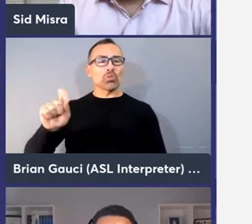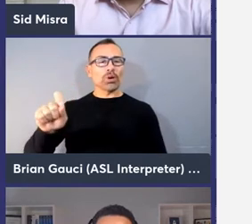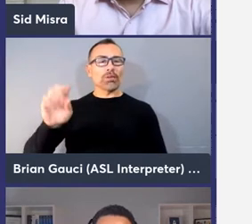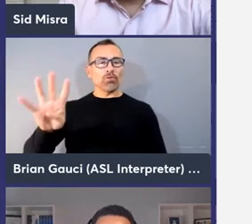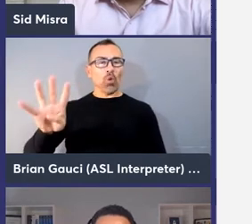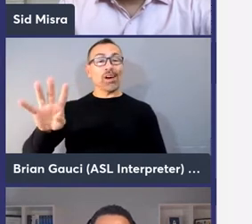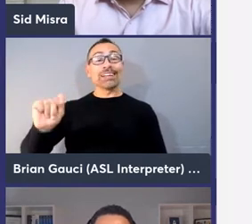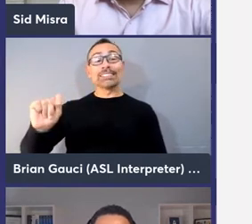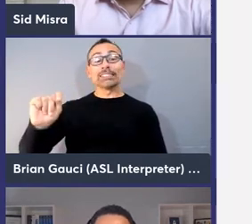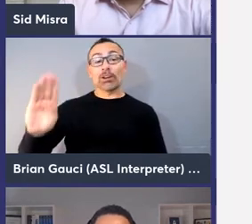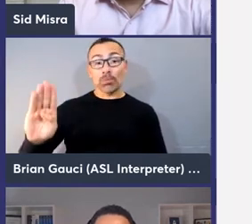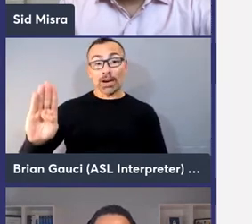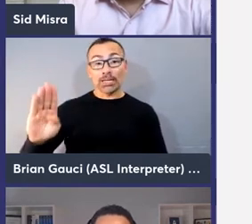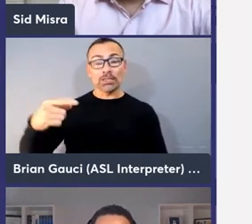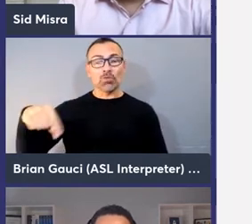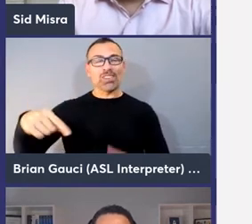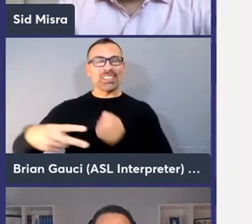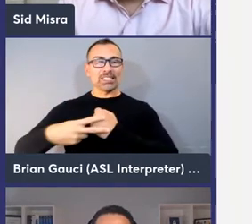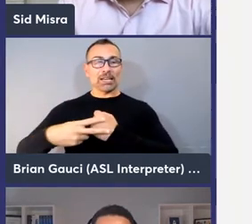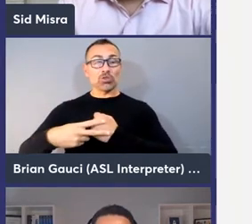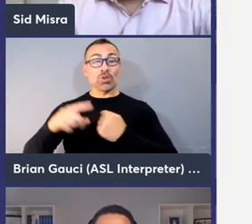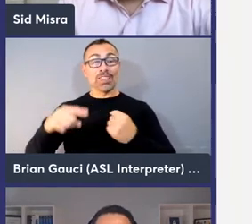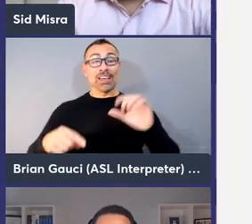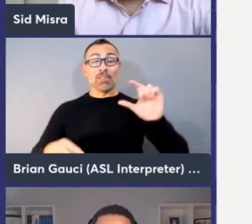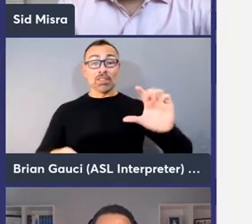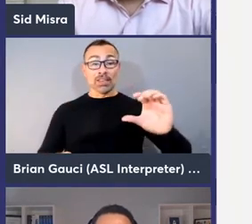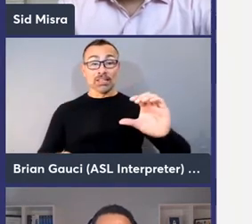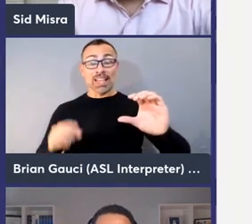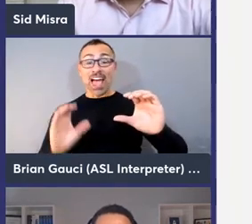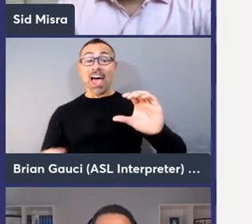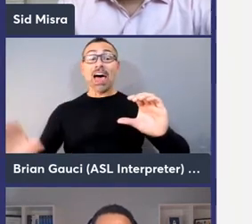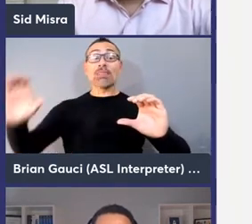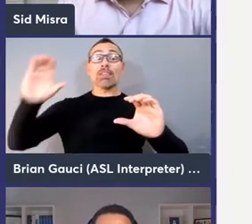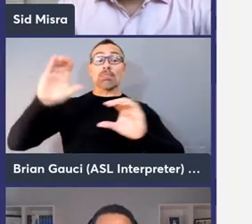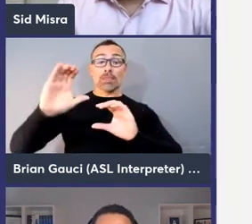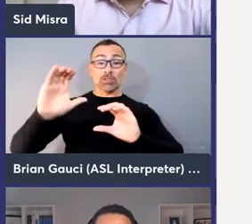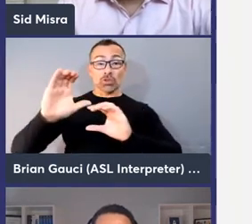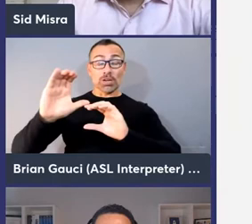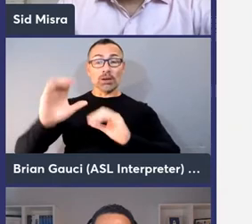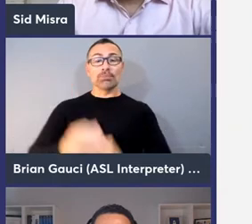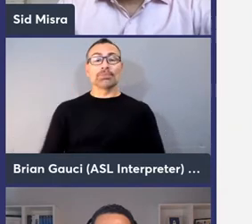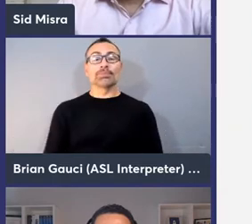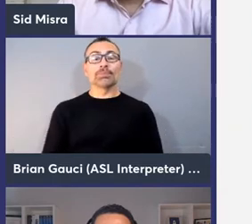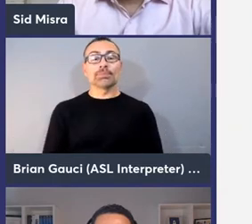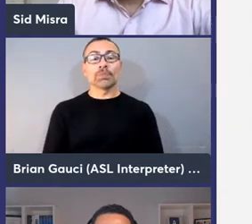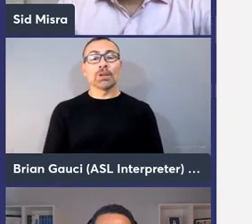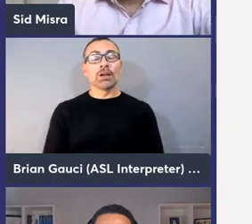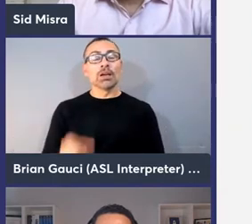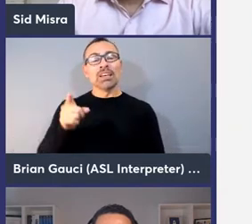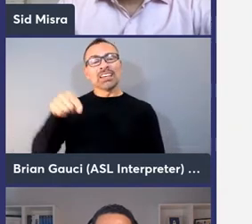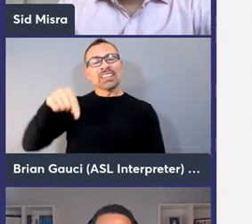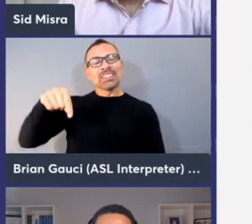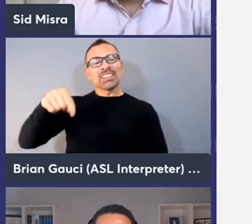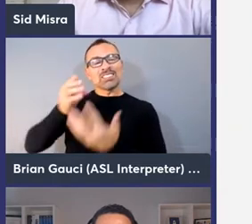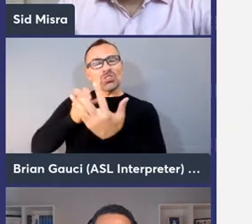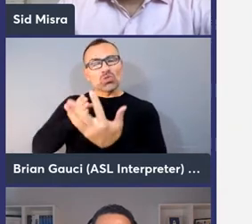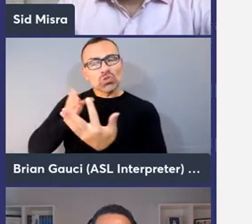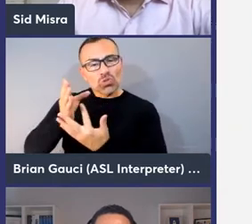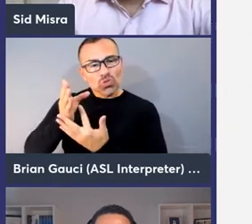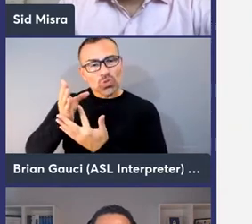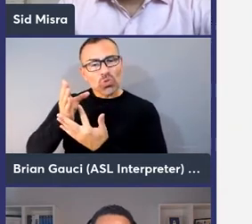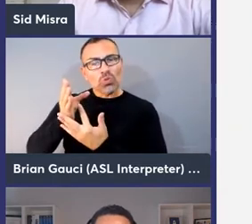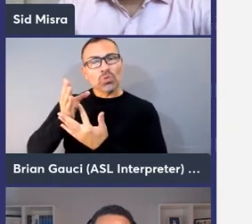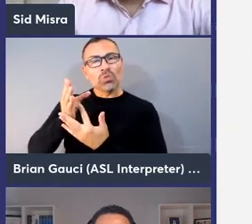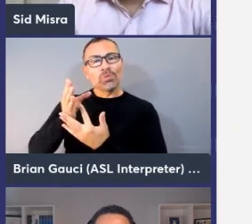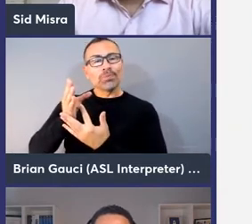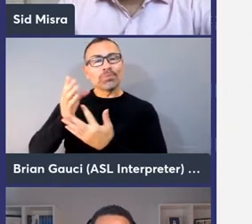So that's on top of this. The throughput capacity is a really interesting part. So it scales as you scale